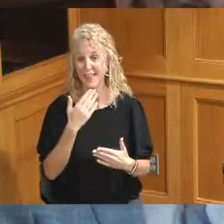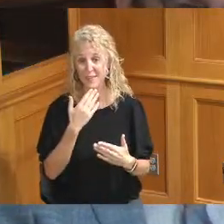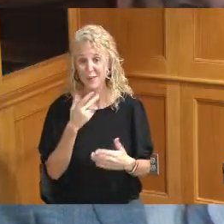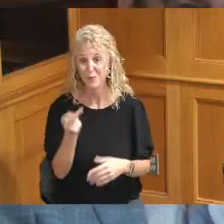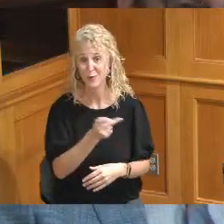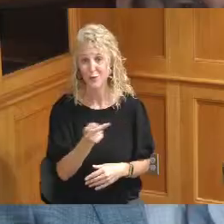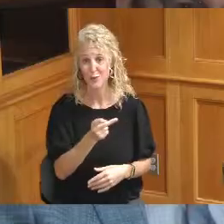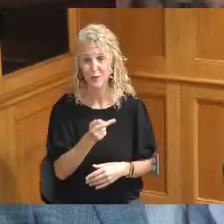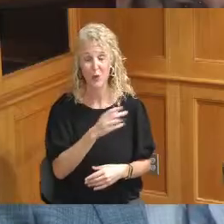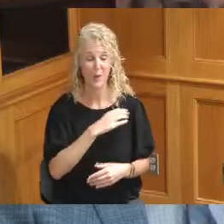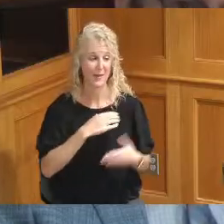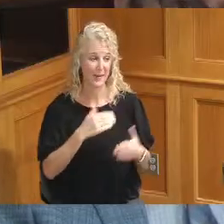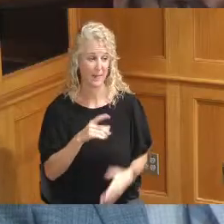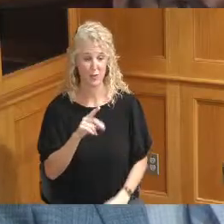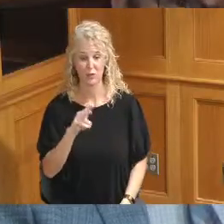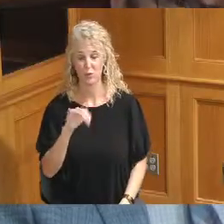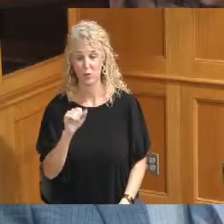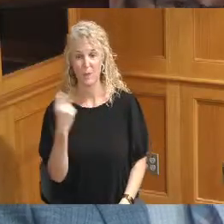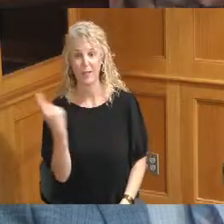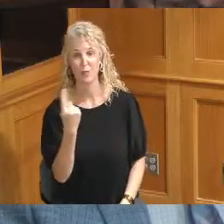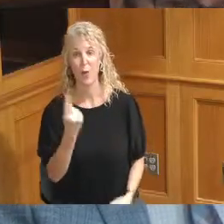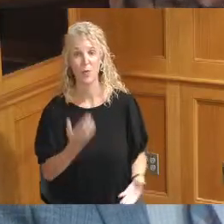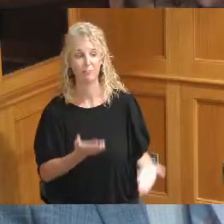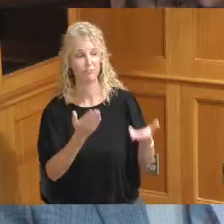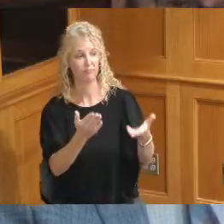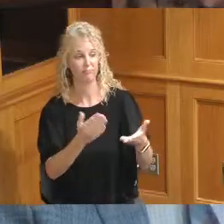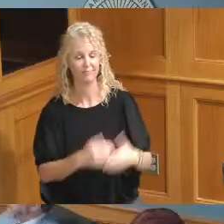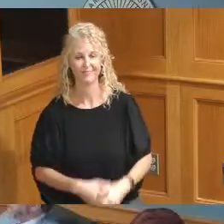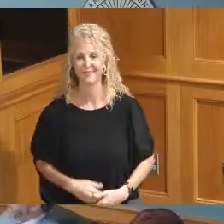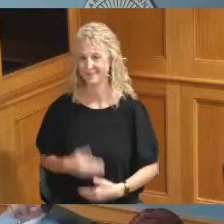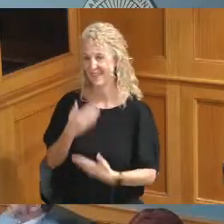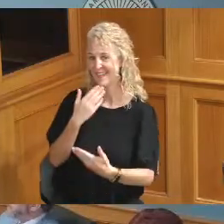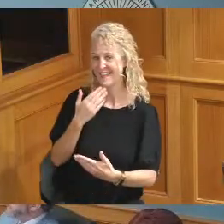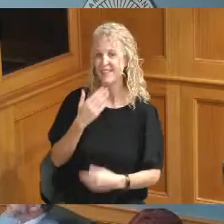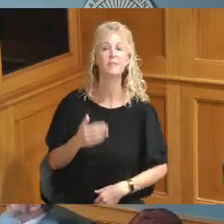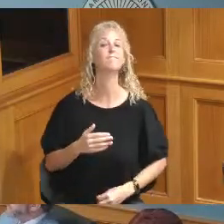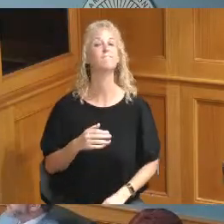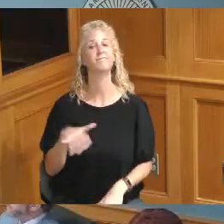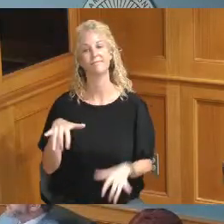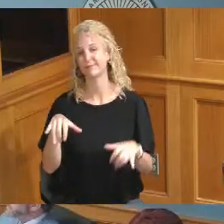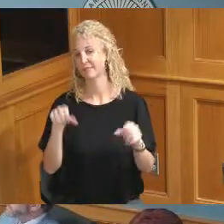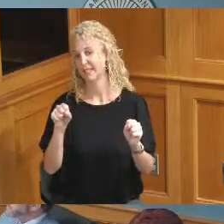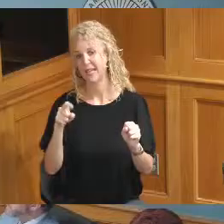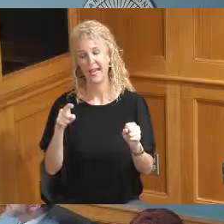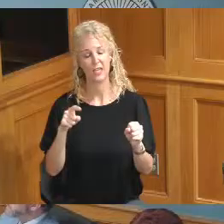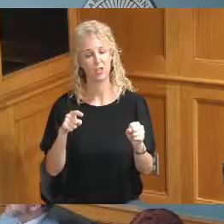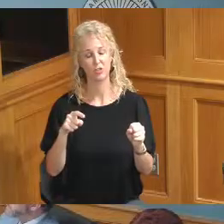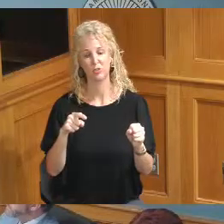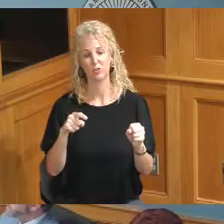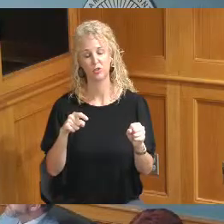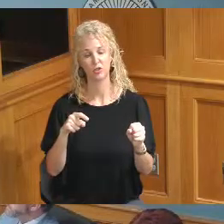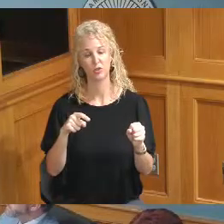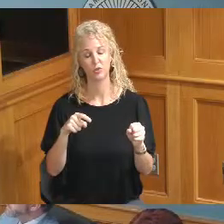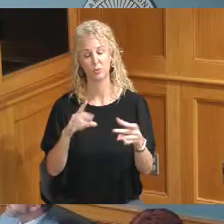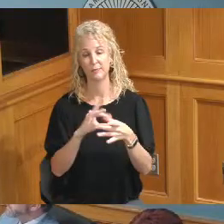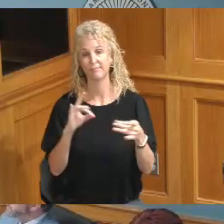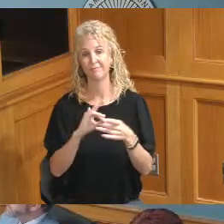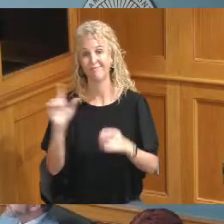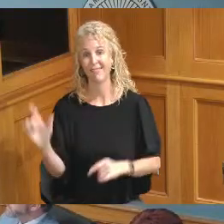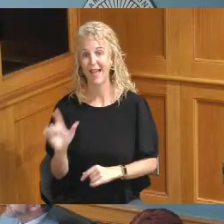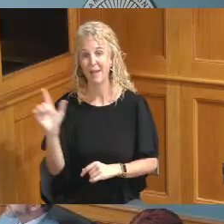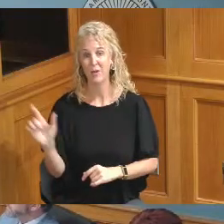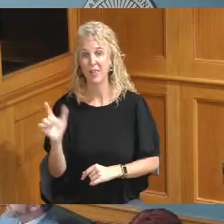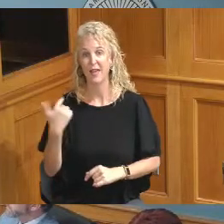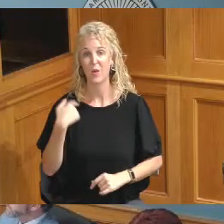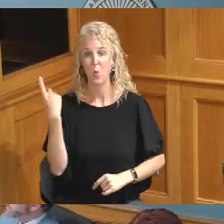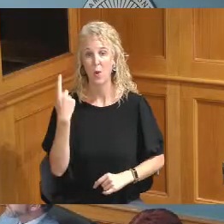thank you, Commissioner Dumas, for bringing her forward. Thank you. Thank you, and certainly you talk about the library, but we used to say reading